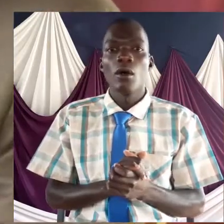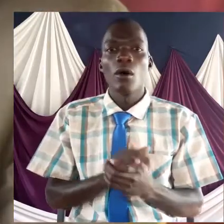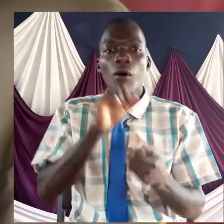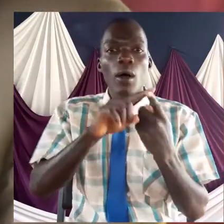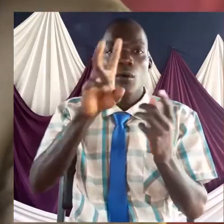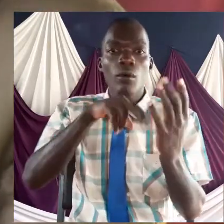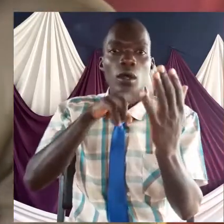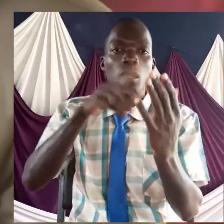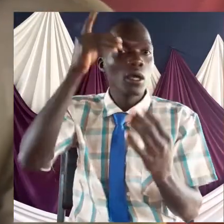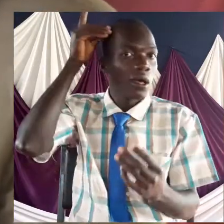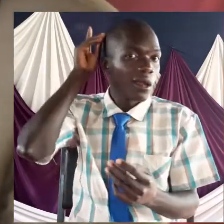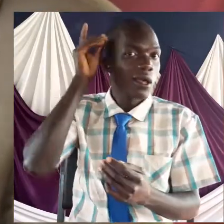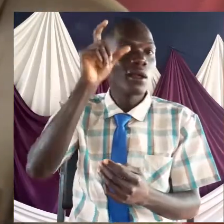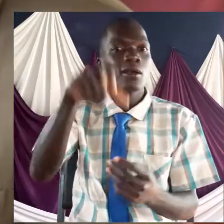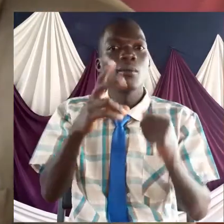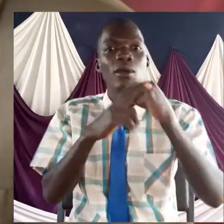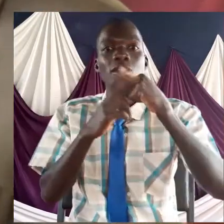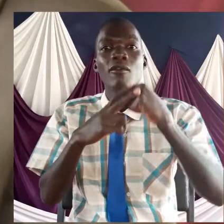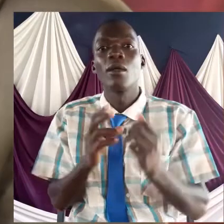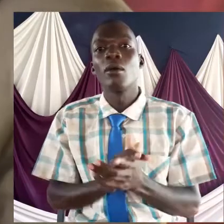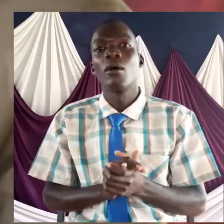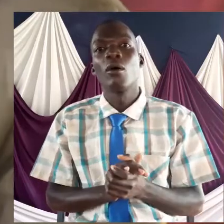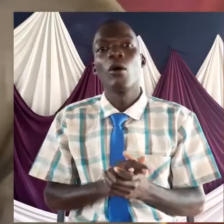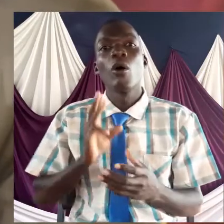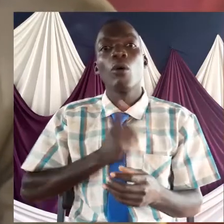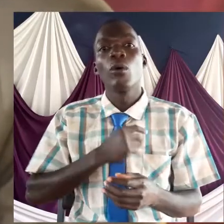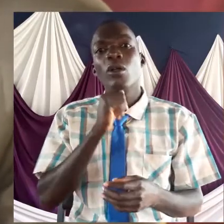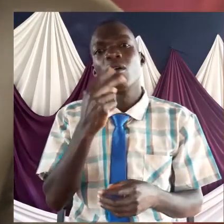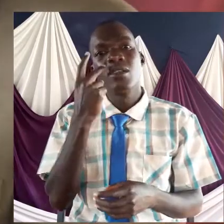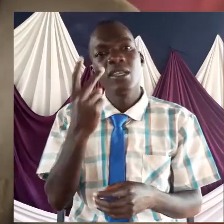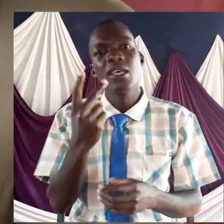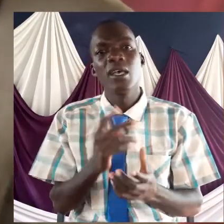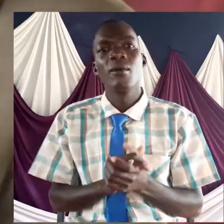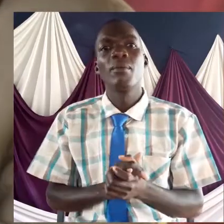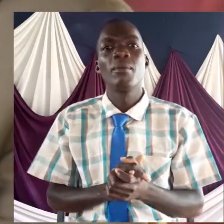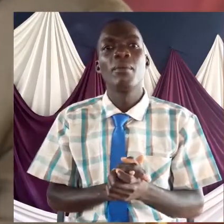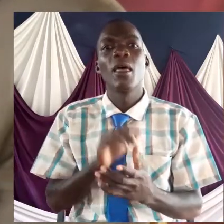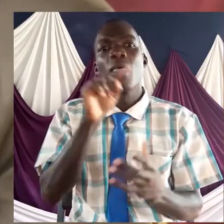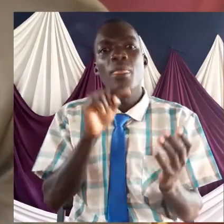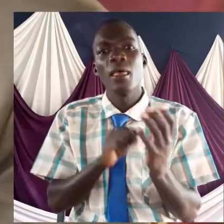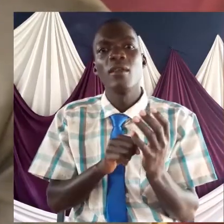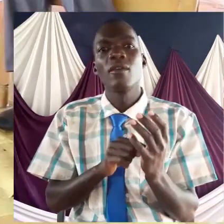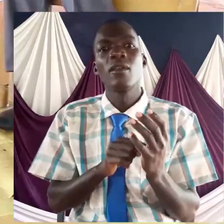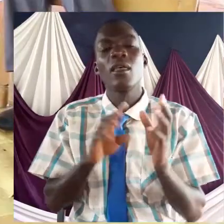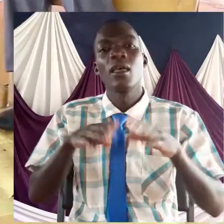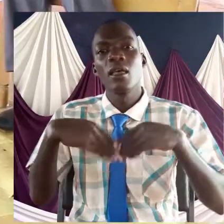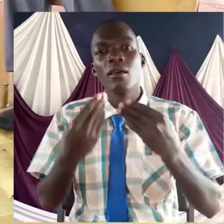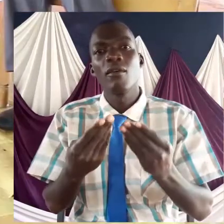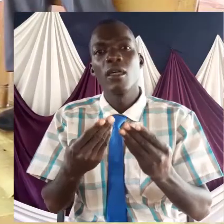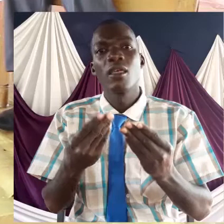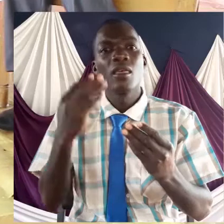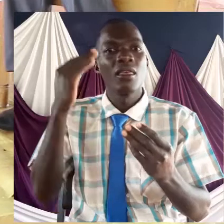Daniel chapter 7, we don't see these images of